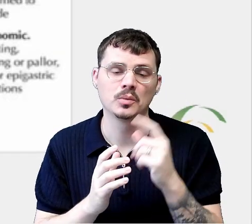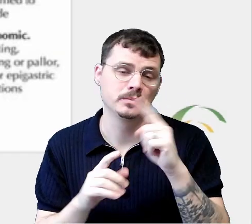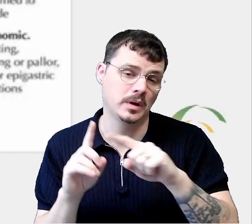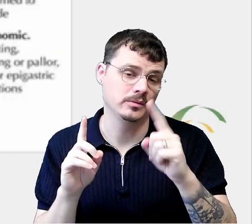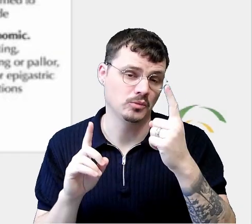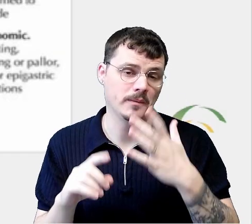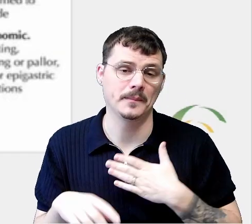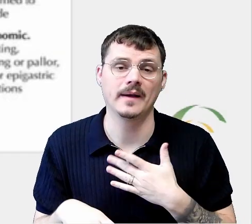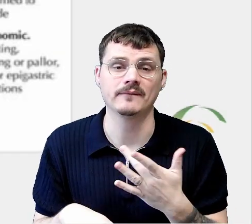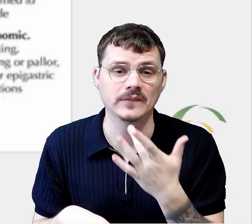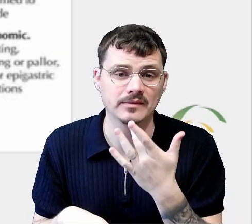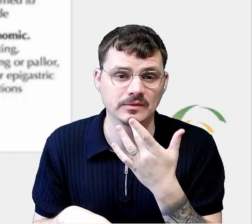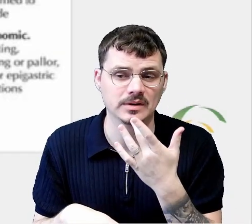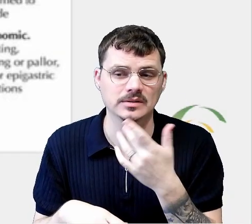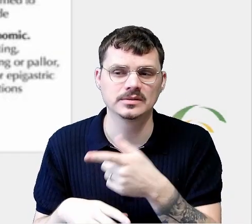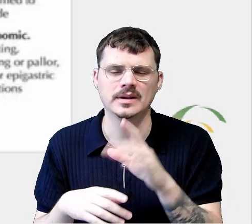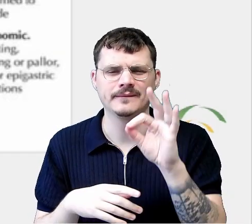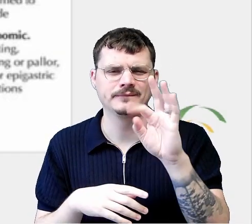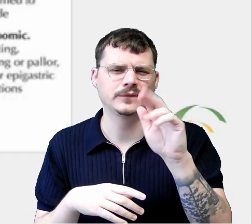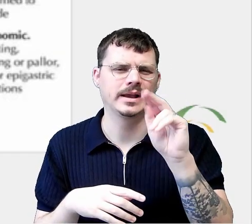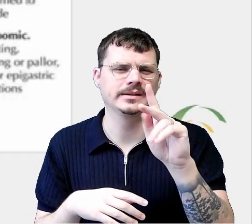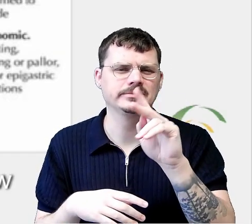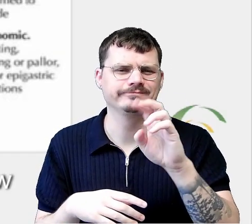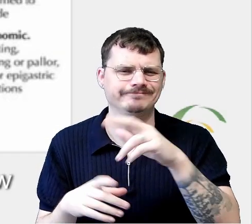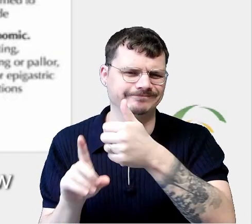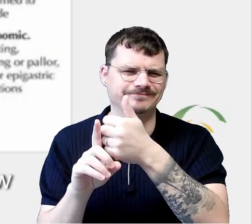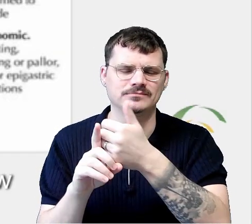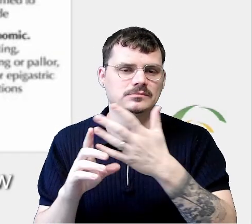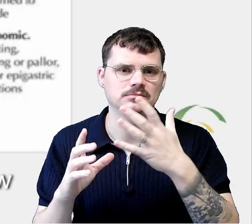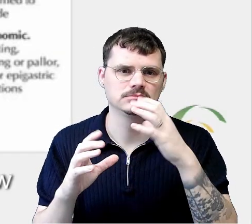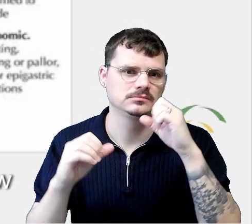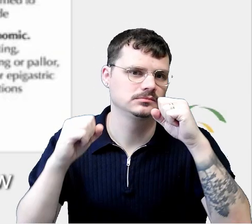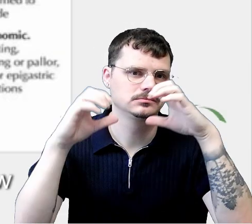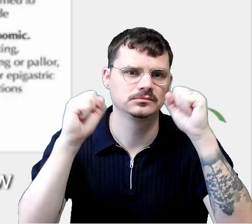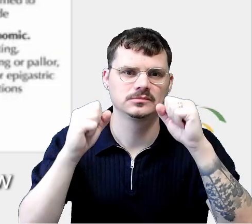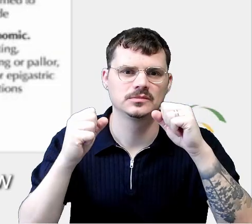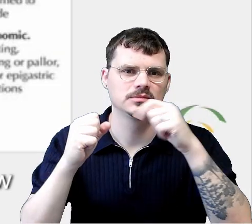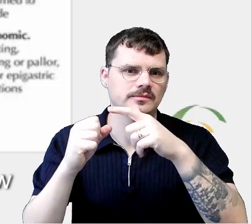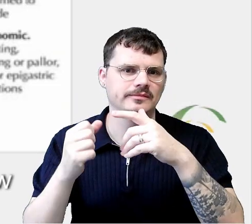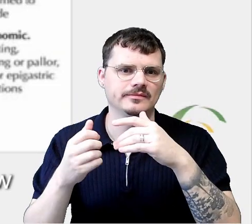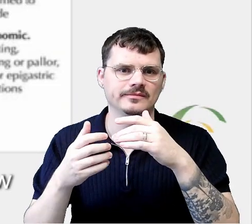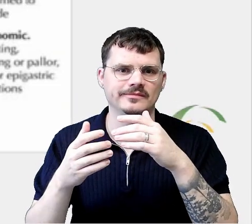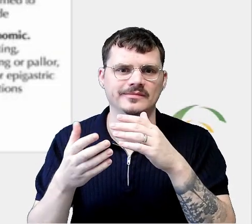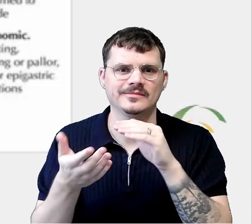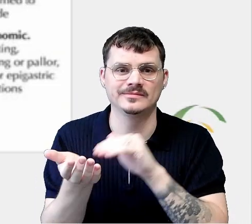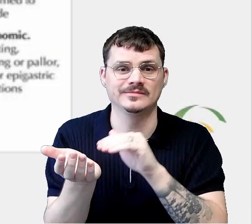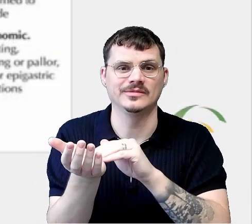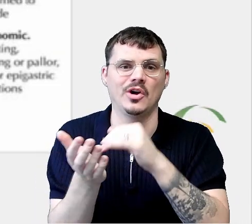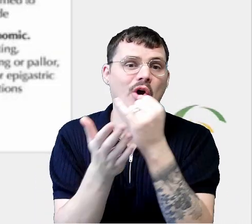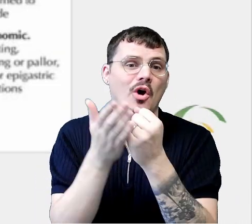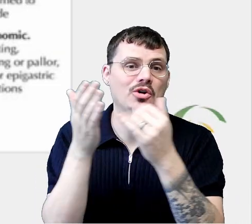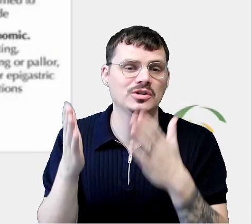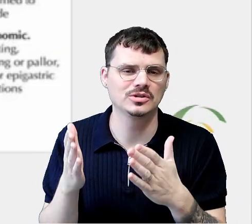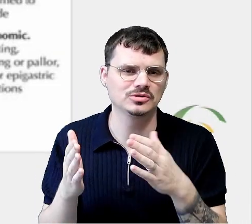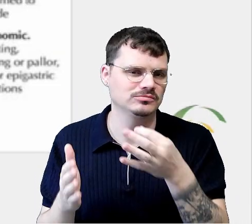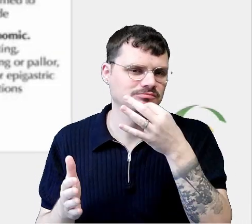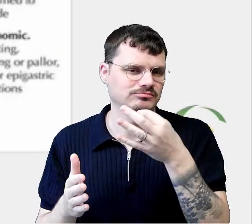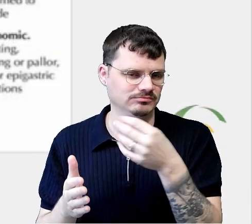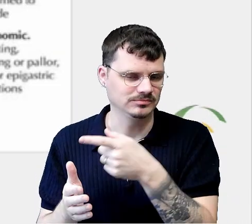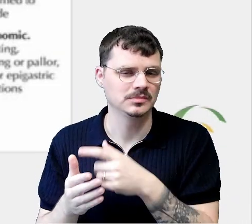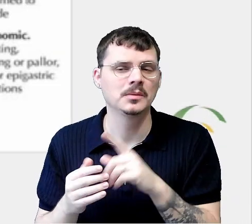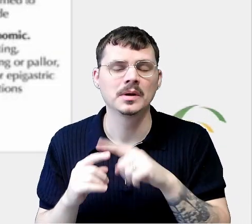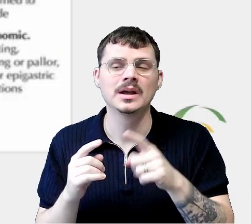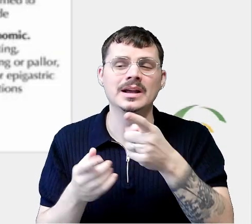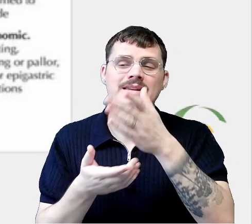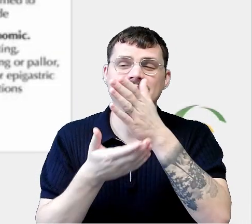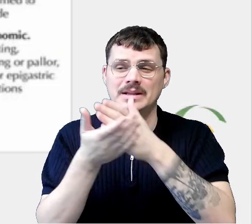of my favorites. It's Frank Netter, wonderful physician artist, really knew how to illustrate things. Simple